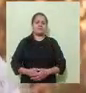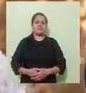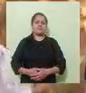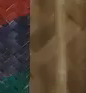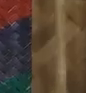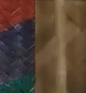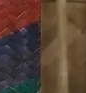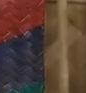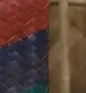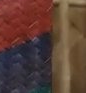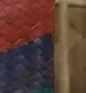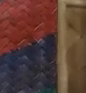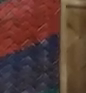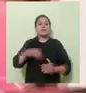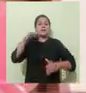for democracy.